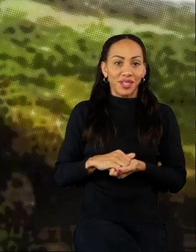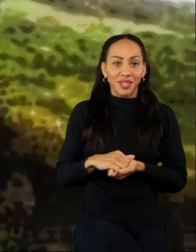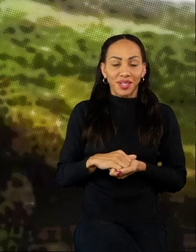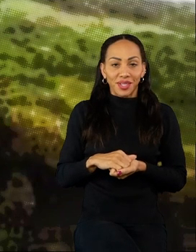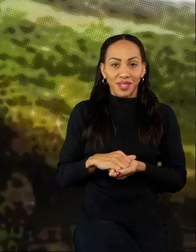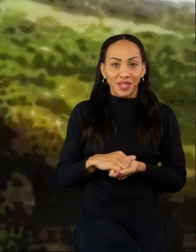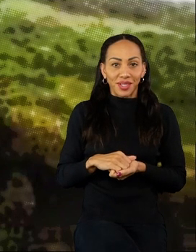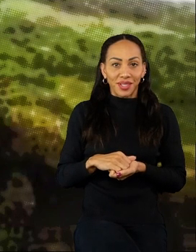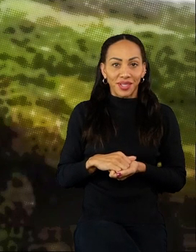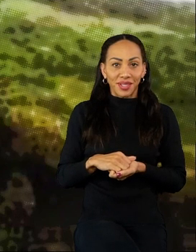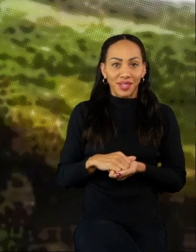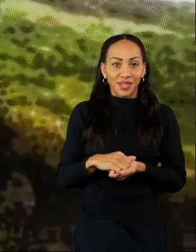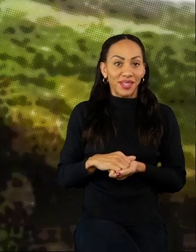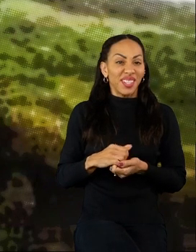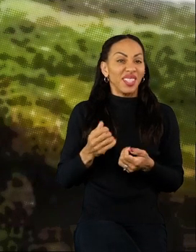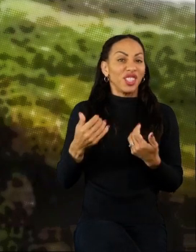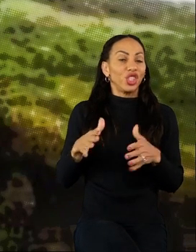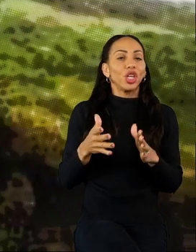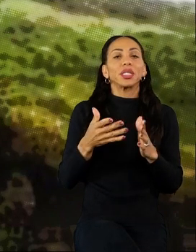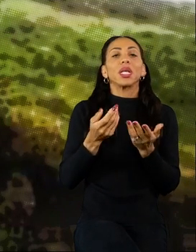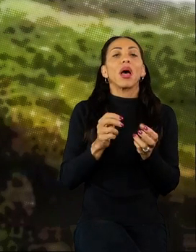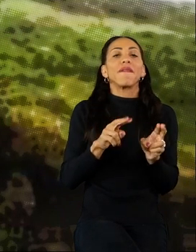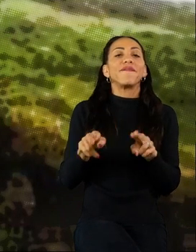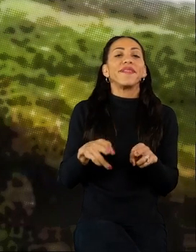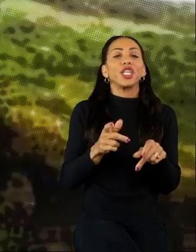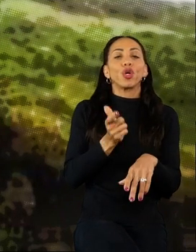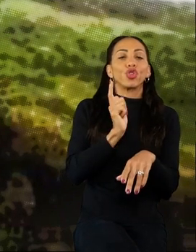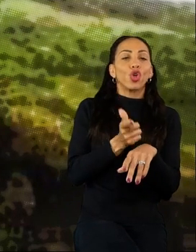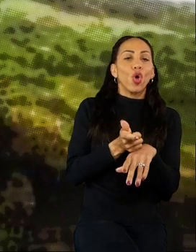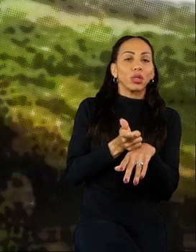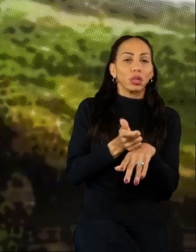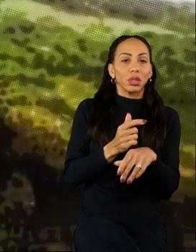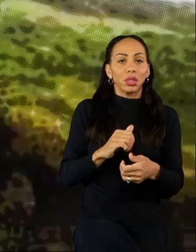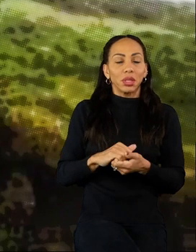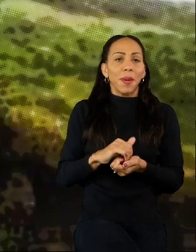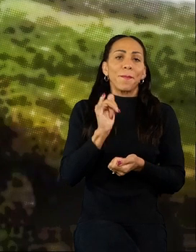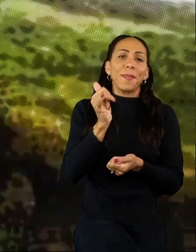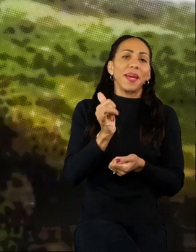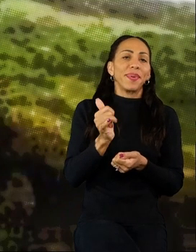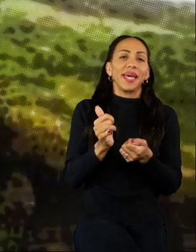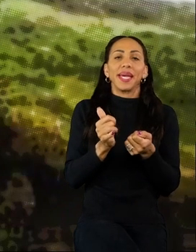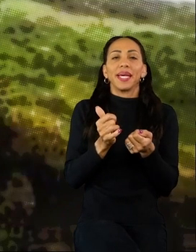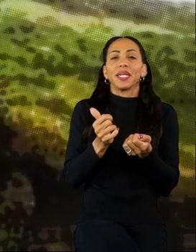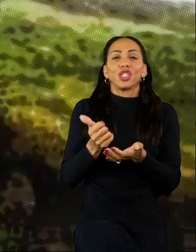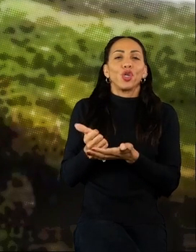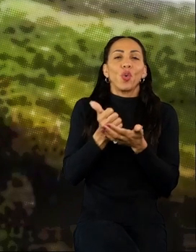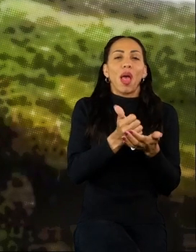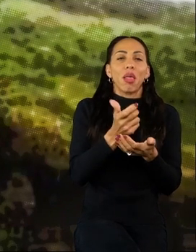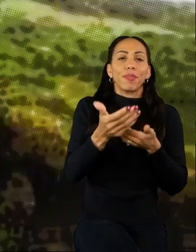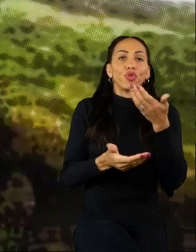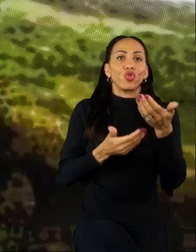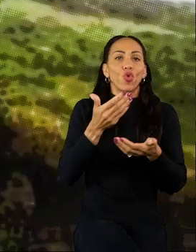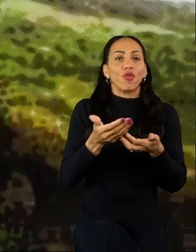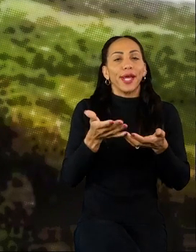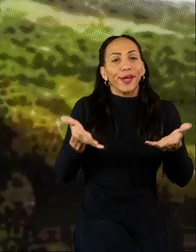there could be other bits of video just to help the narrative move along. If you want to suggest a kind of narrative story, you could